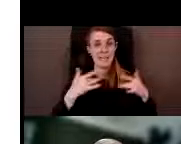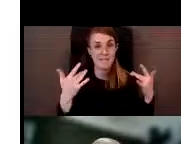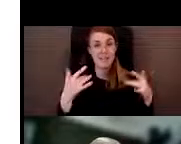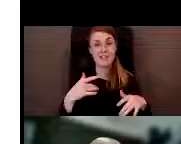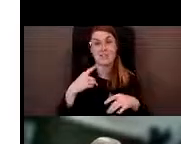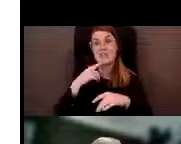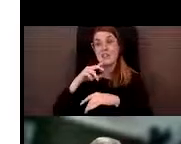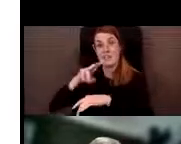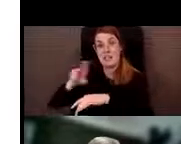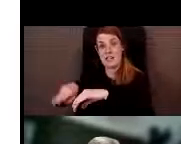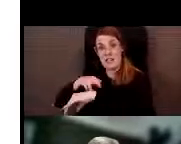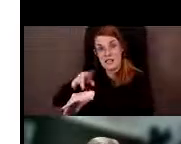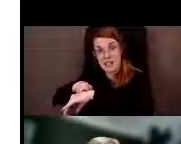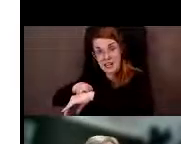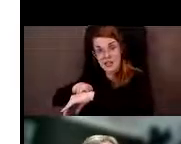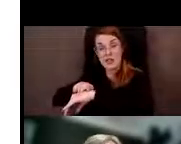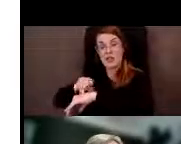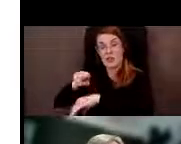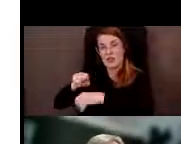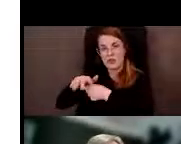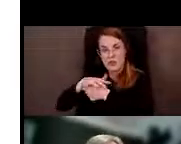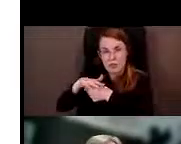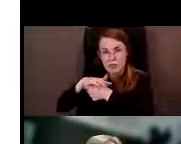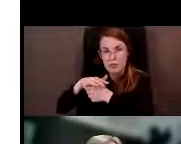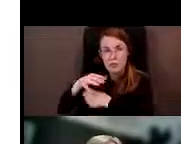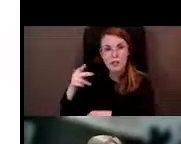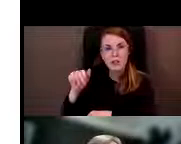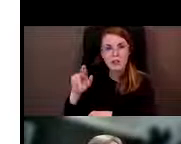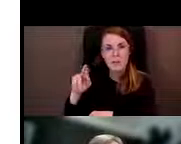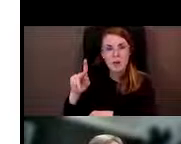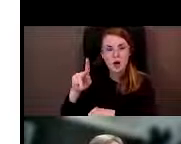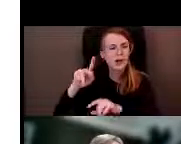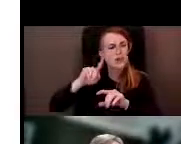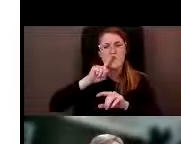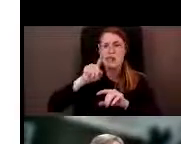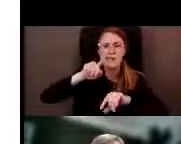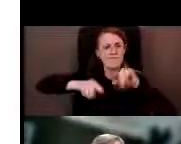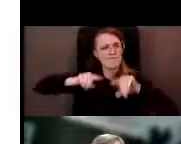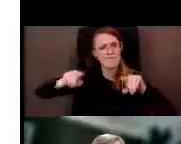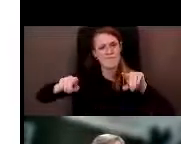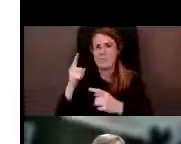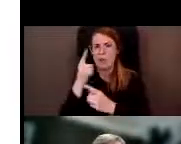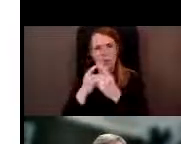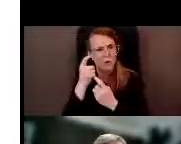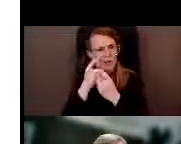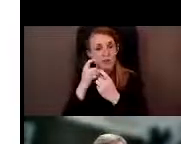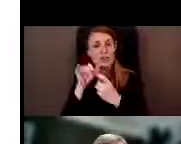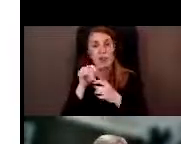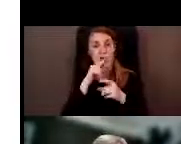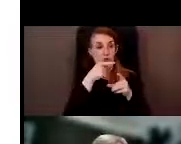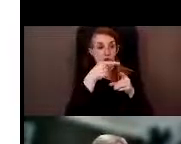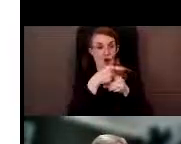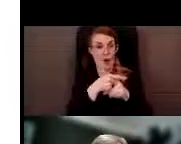is found within the park, a whole range of questions. And so working through those conflicts through